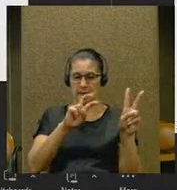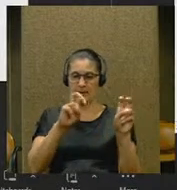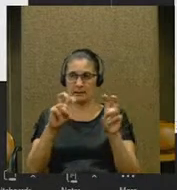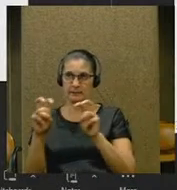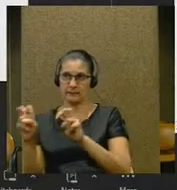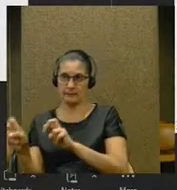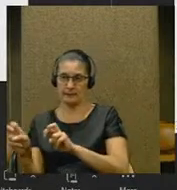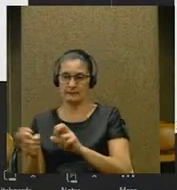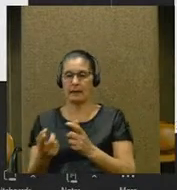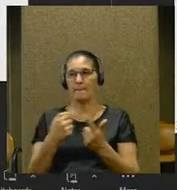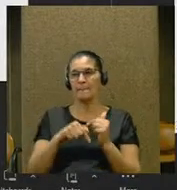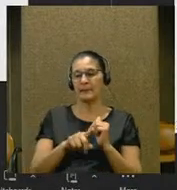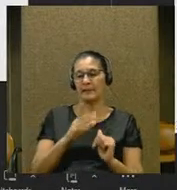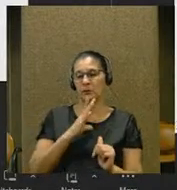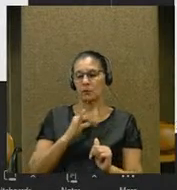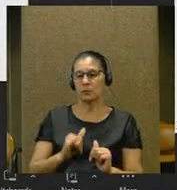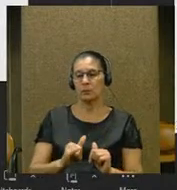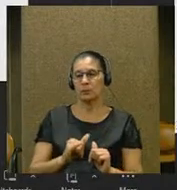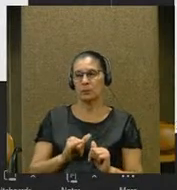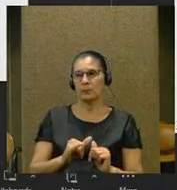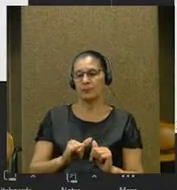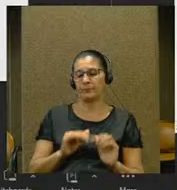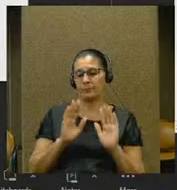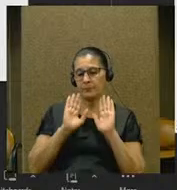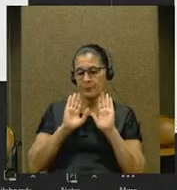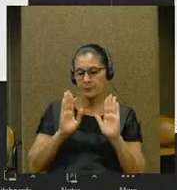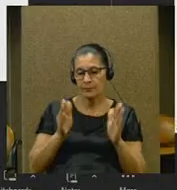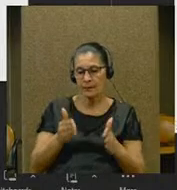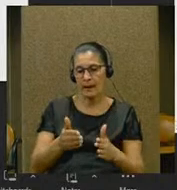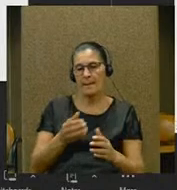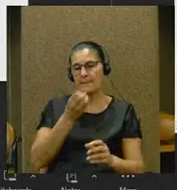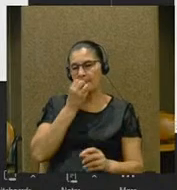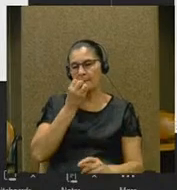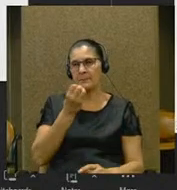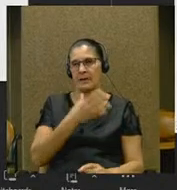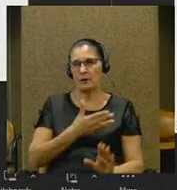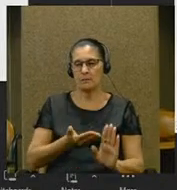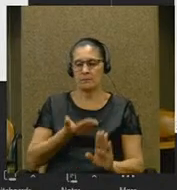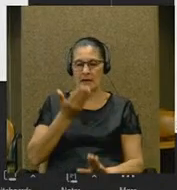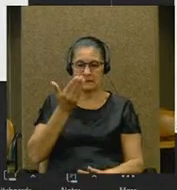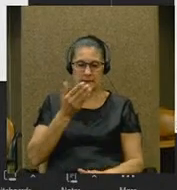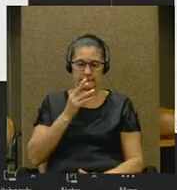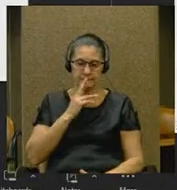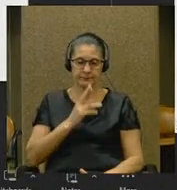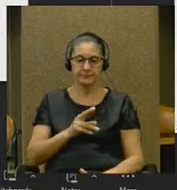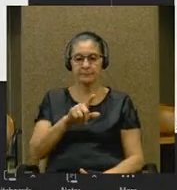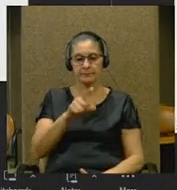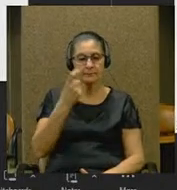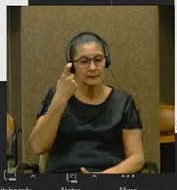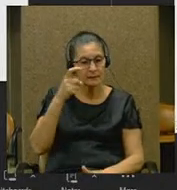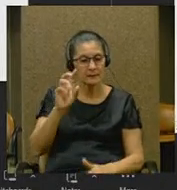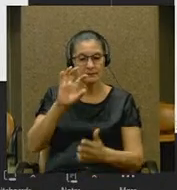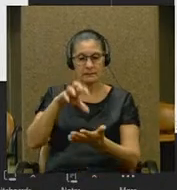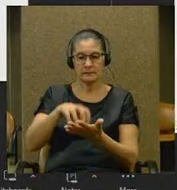the response required the establishment of this other new Ministry of Mental Health and Addictions.